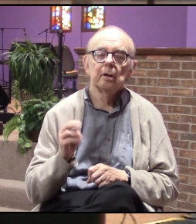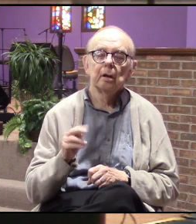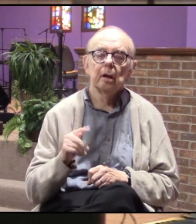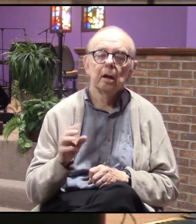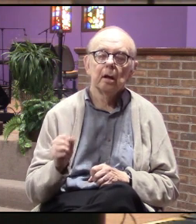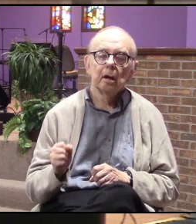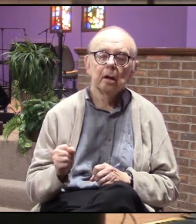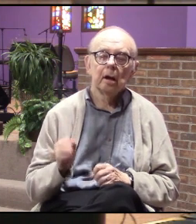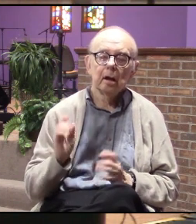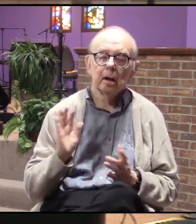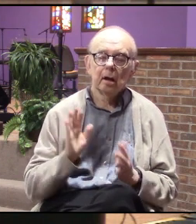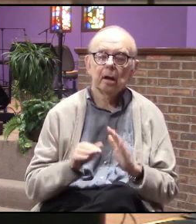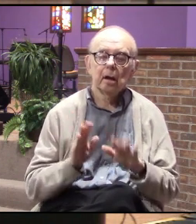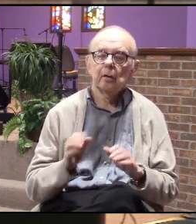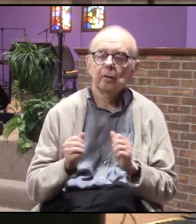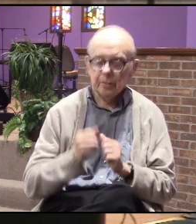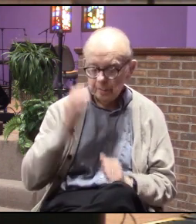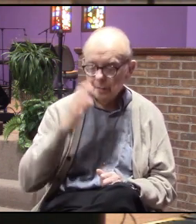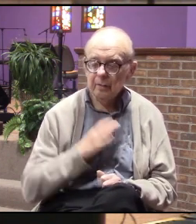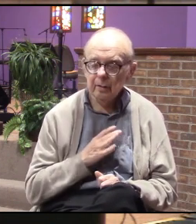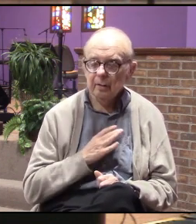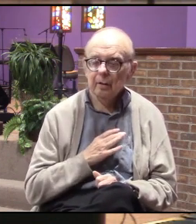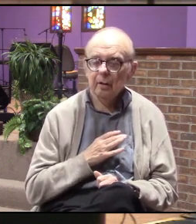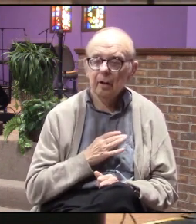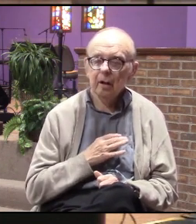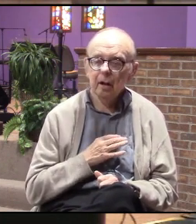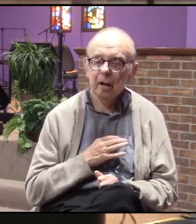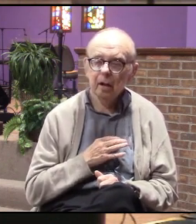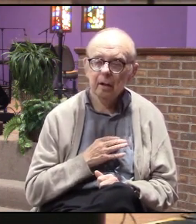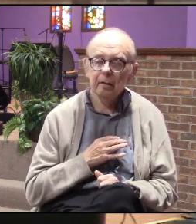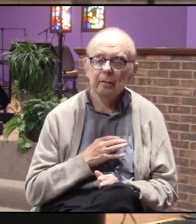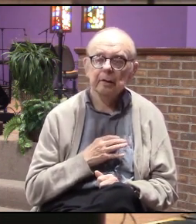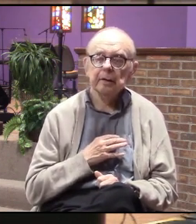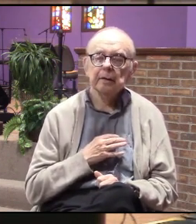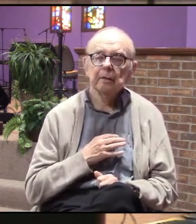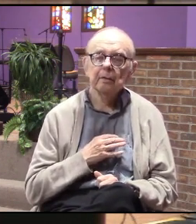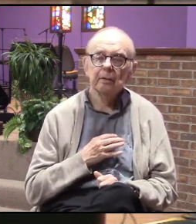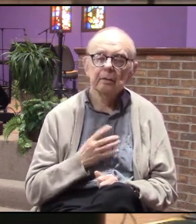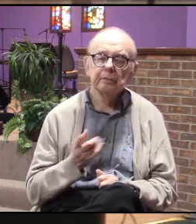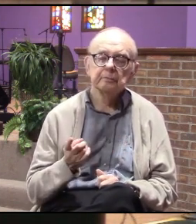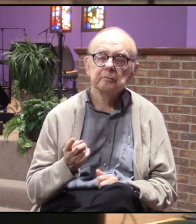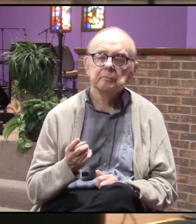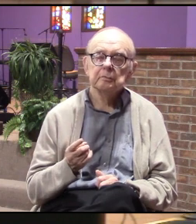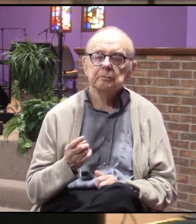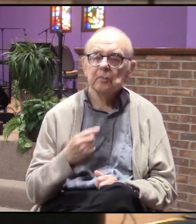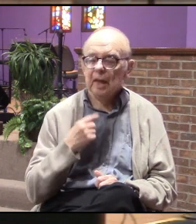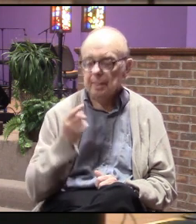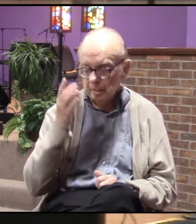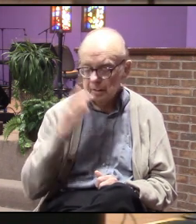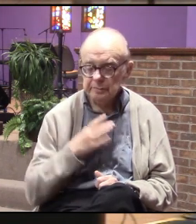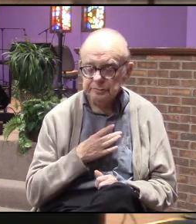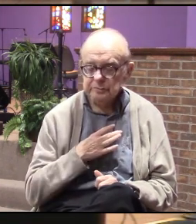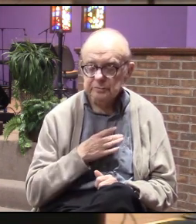and I walk up to him, to the guy, because I know the guy that runs or works over there, and I told him, I said, hey,